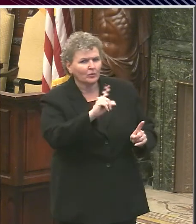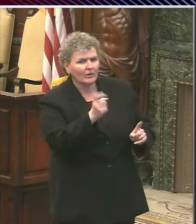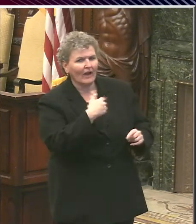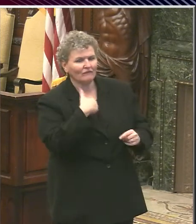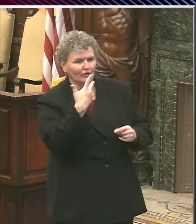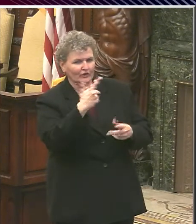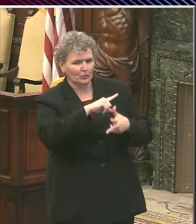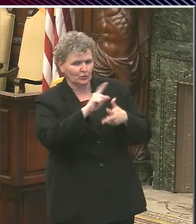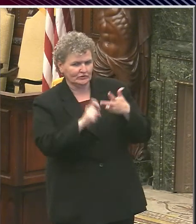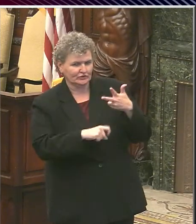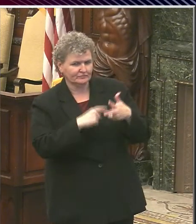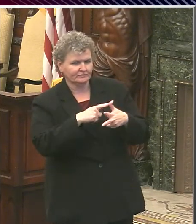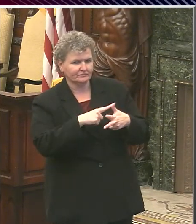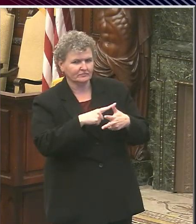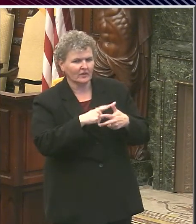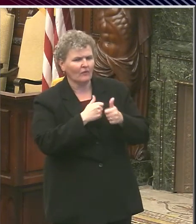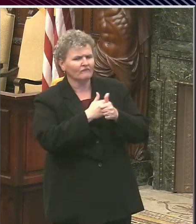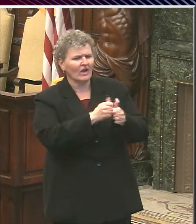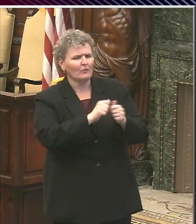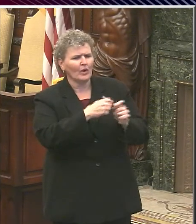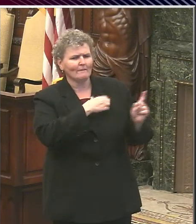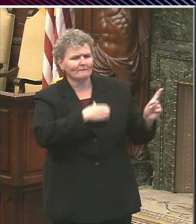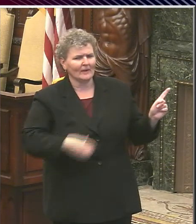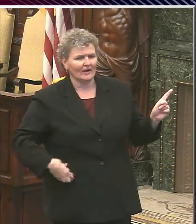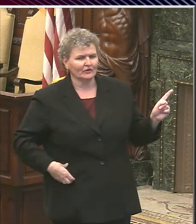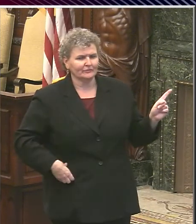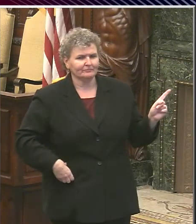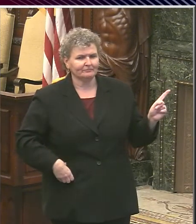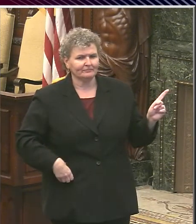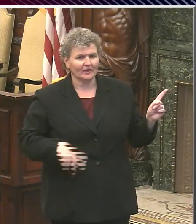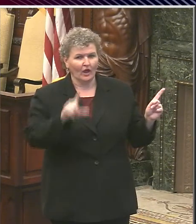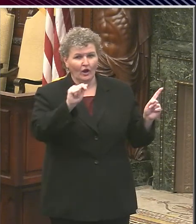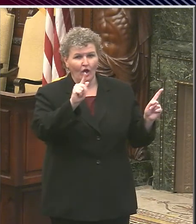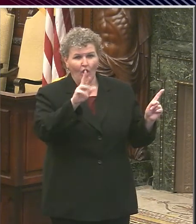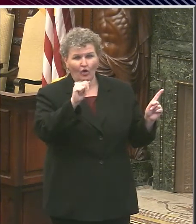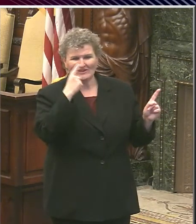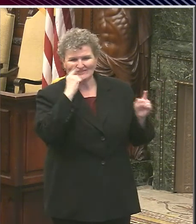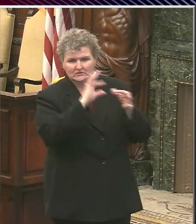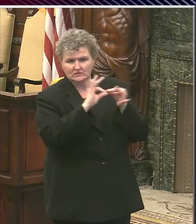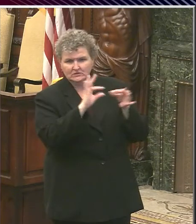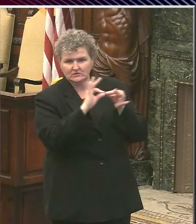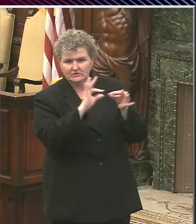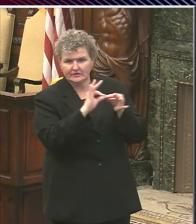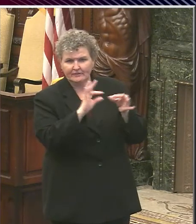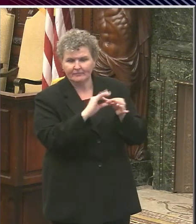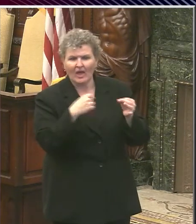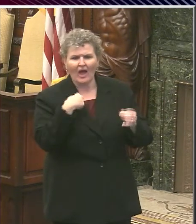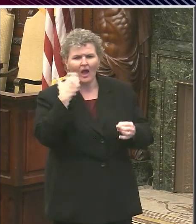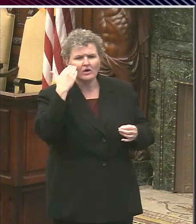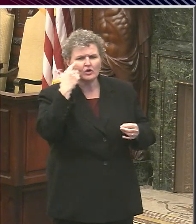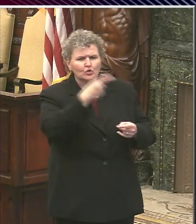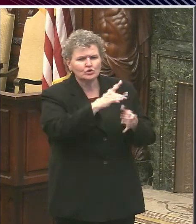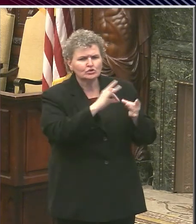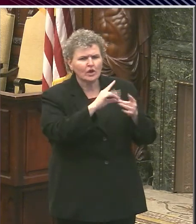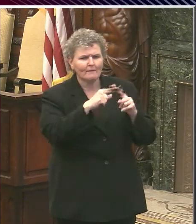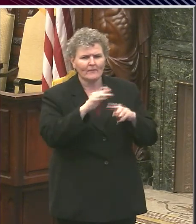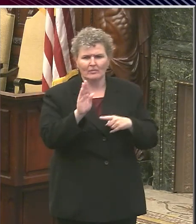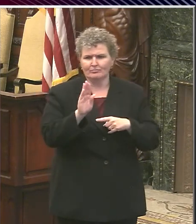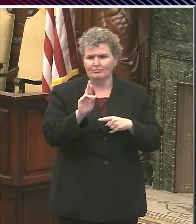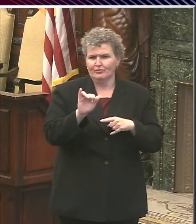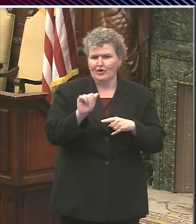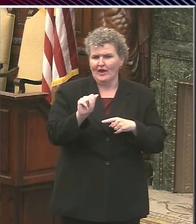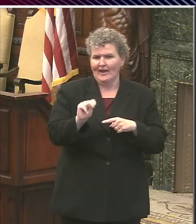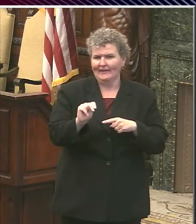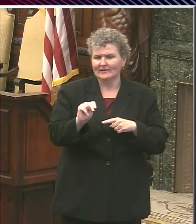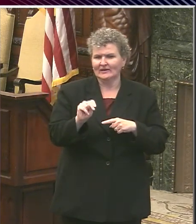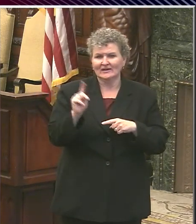wanted to follow up with the mayor just on Laura's question real quick. So originally, I know in the release when you guys talked about Brian departing, that